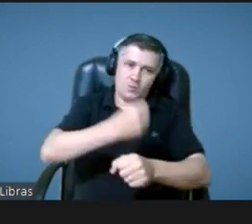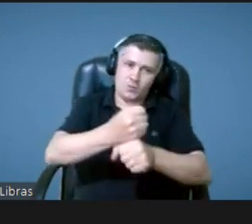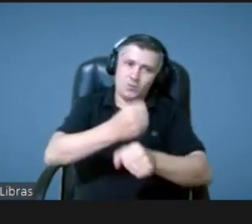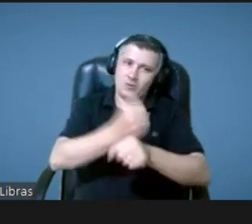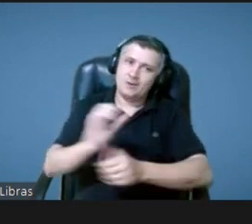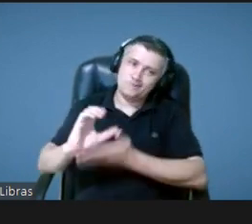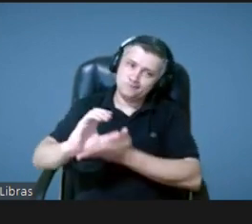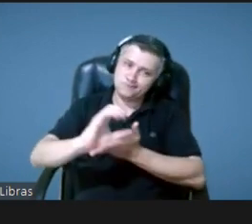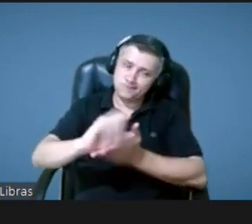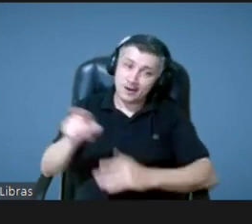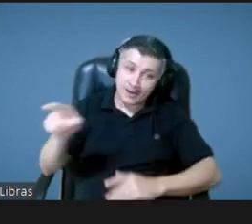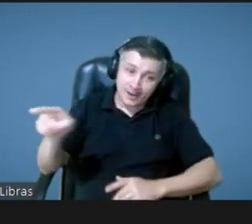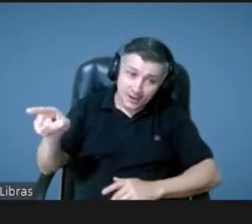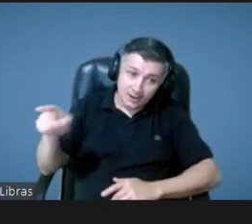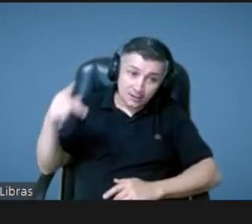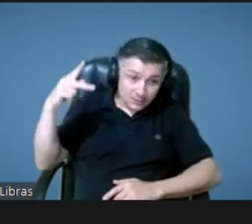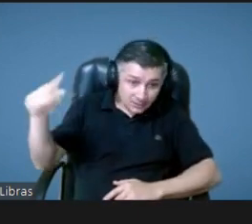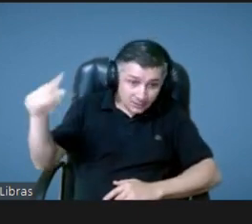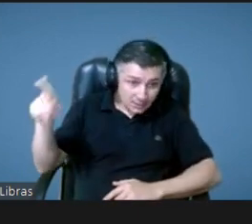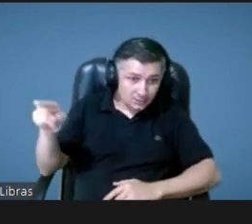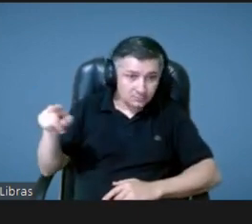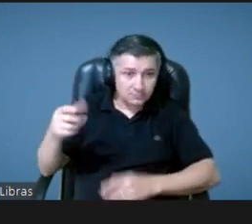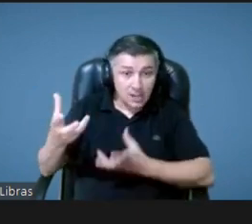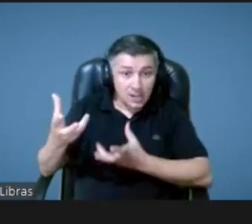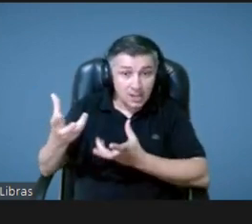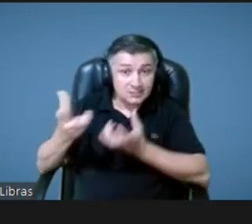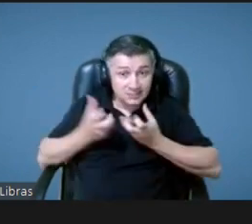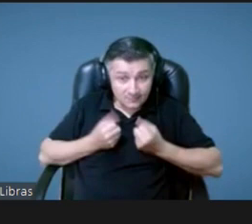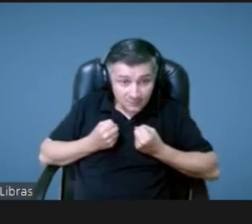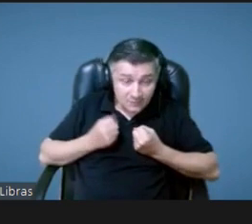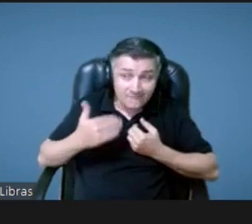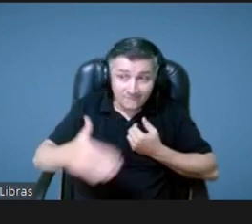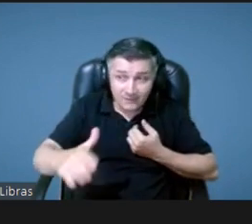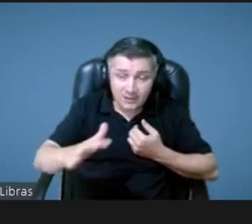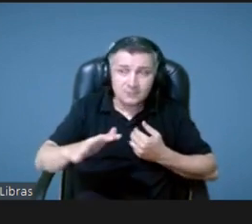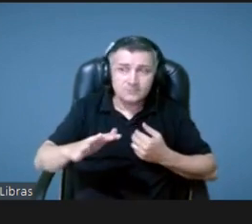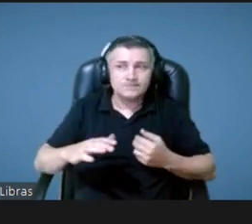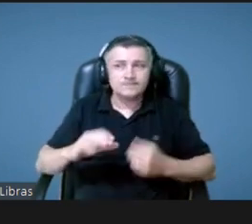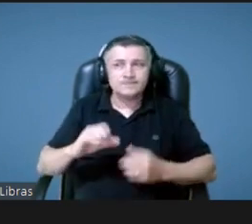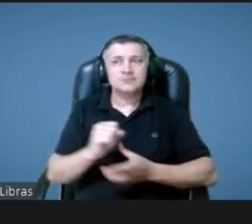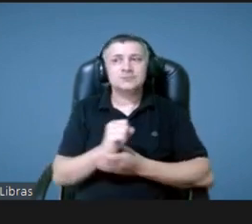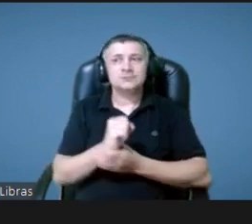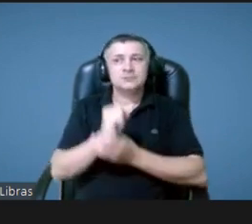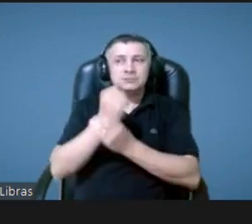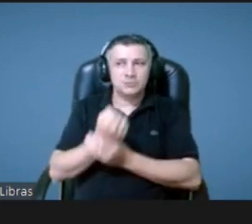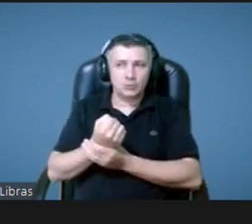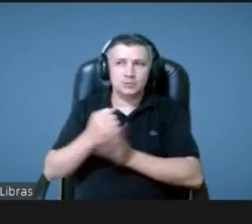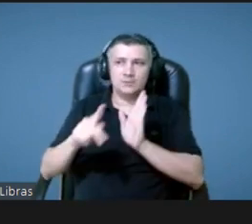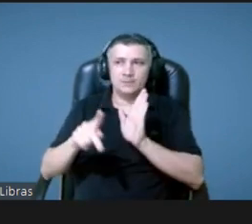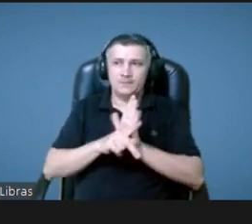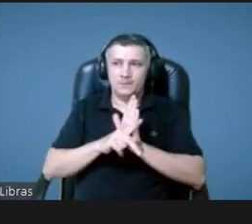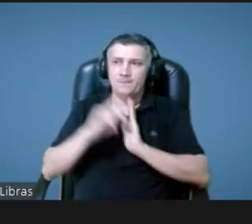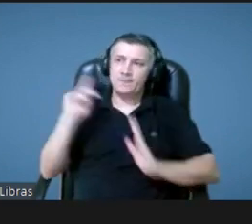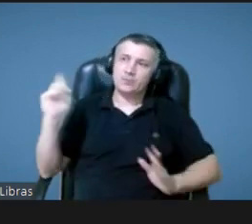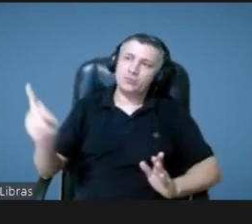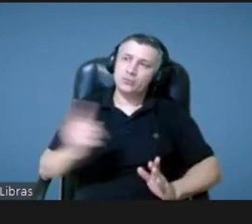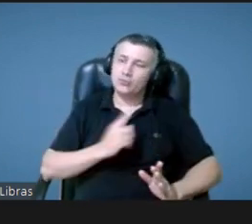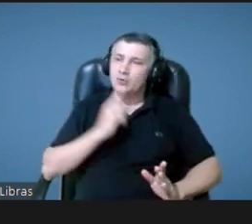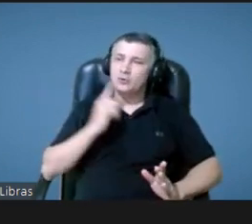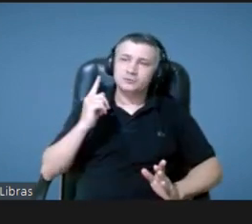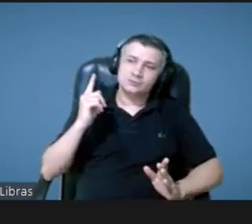have put to buy the property, and the performance of the